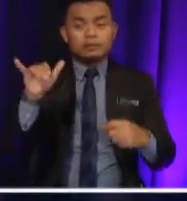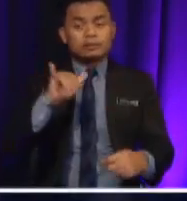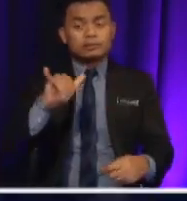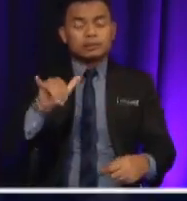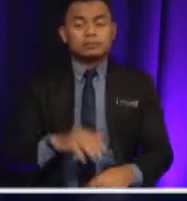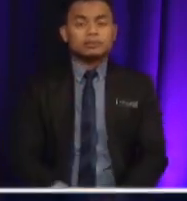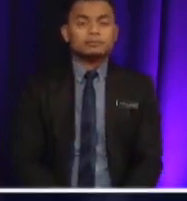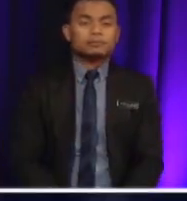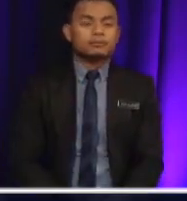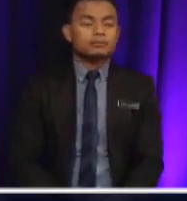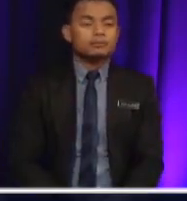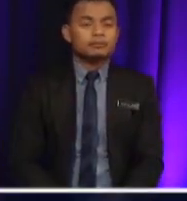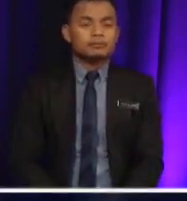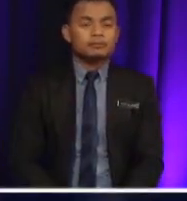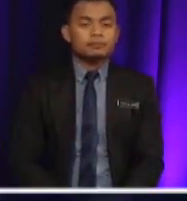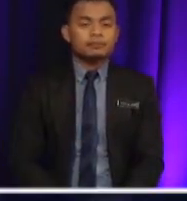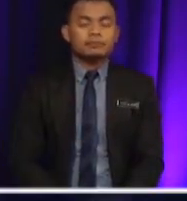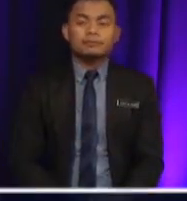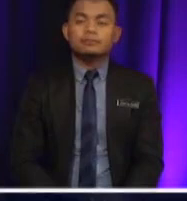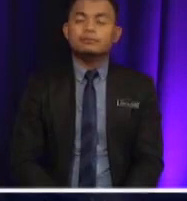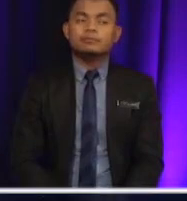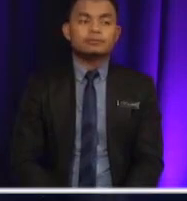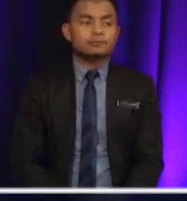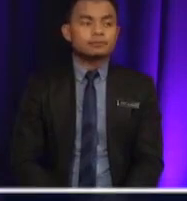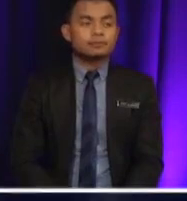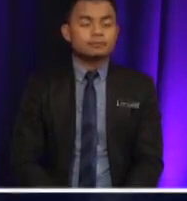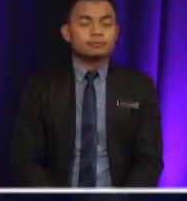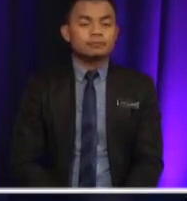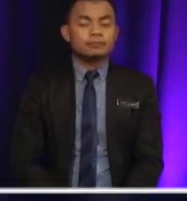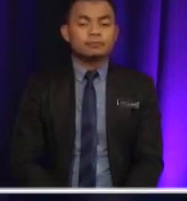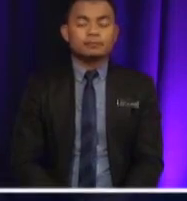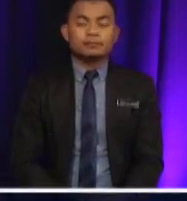right. Okay. So let's Whenever go. you're ready, take it away.